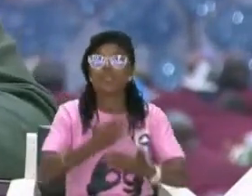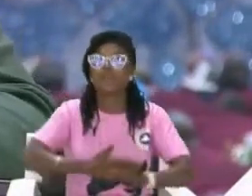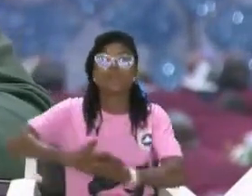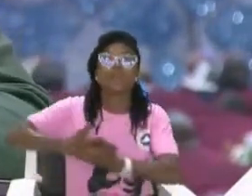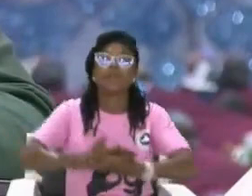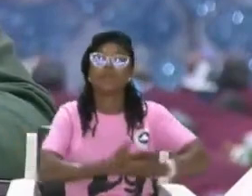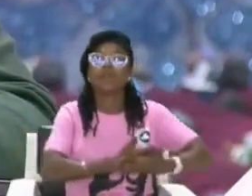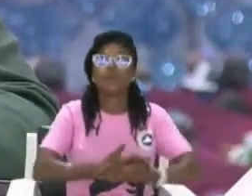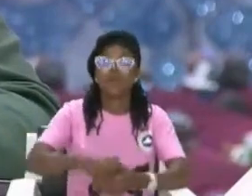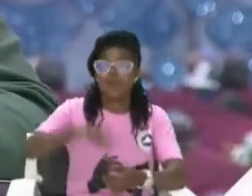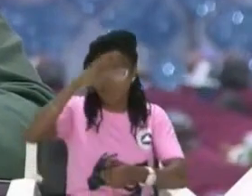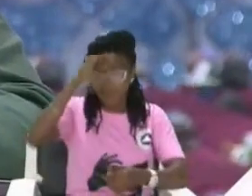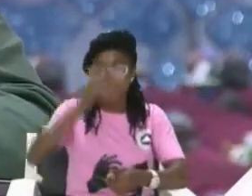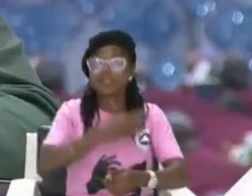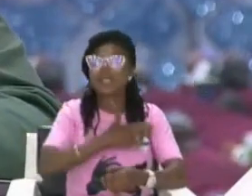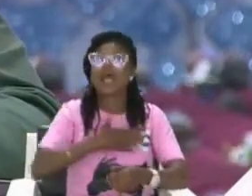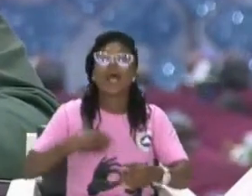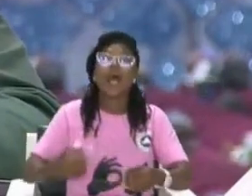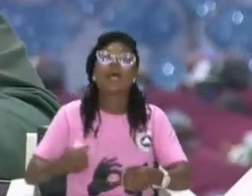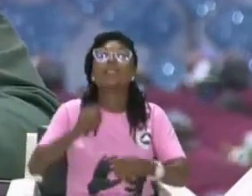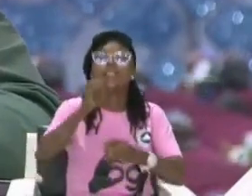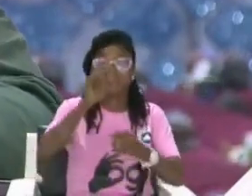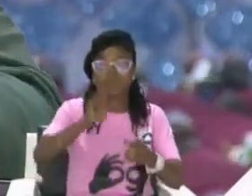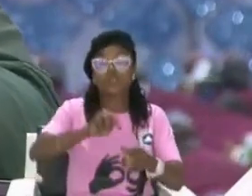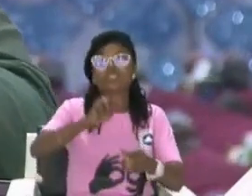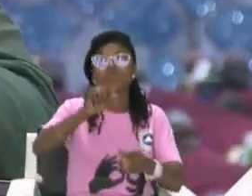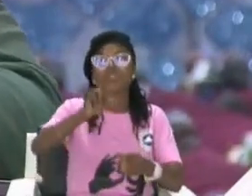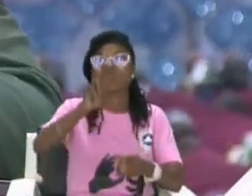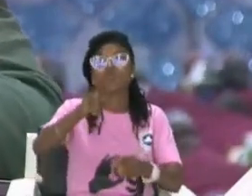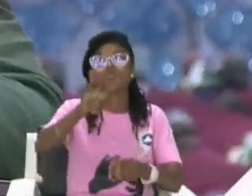that came in August 2024.